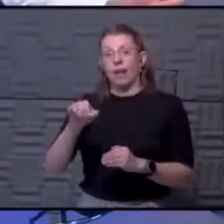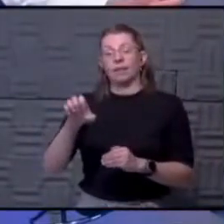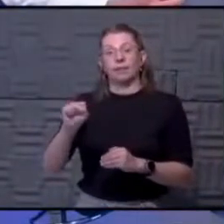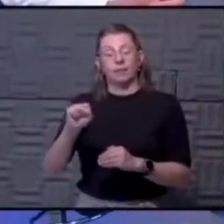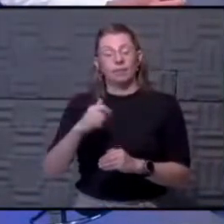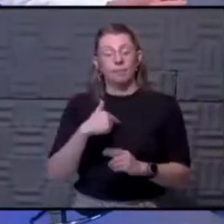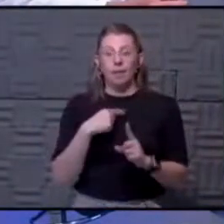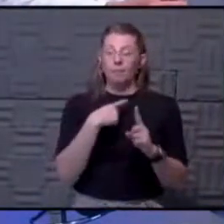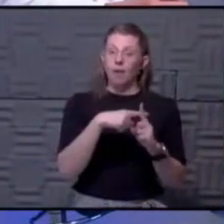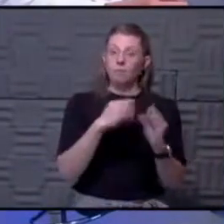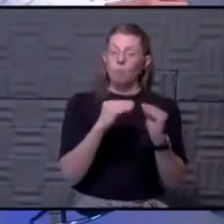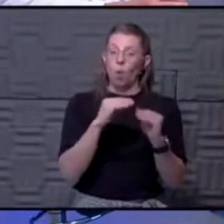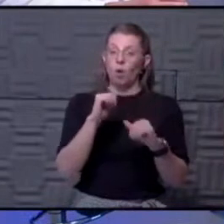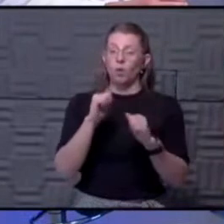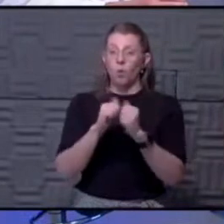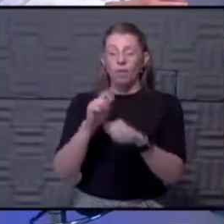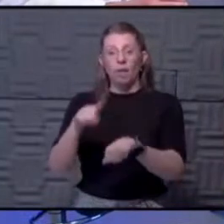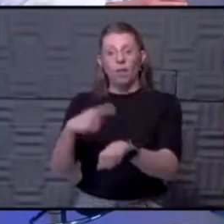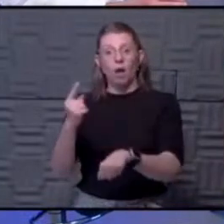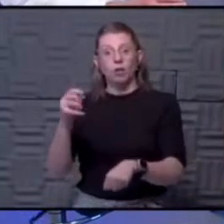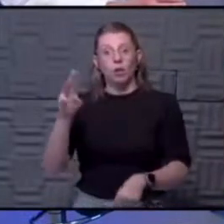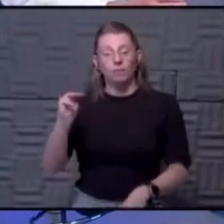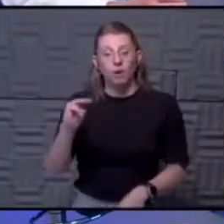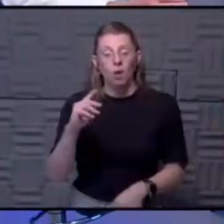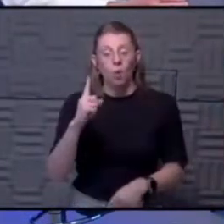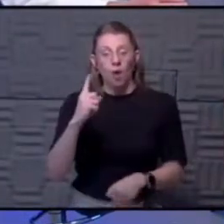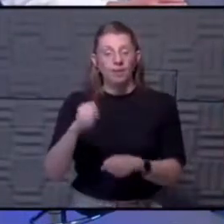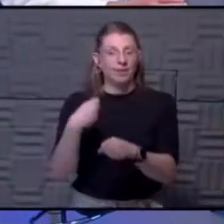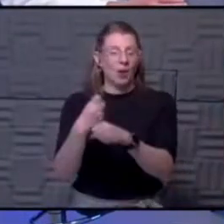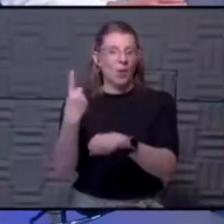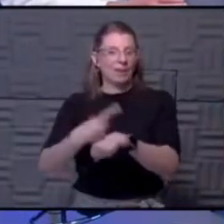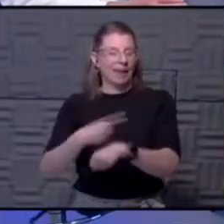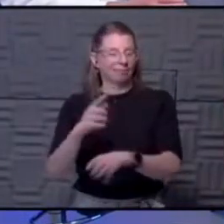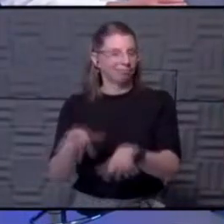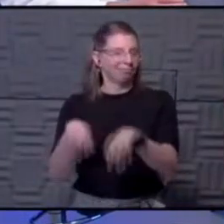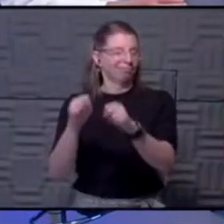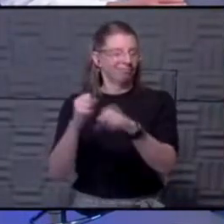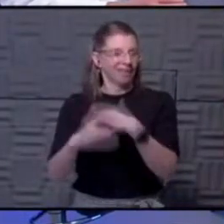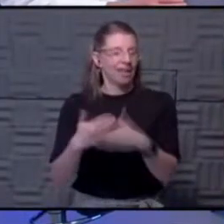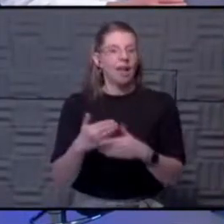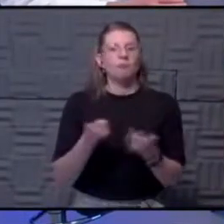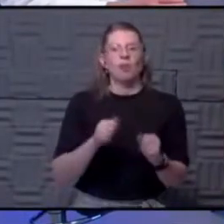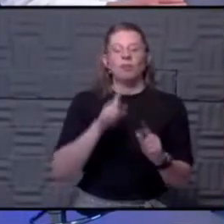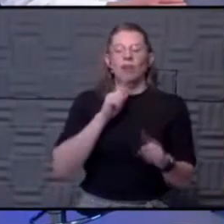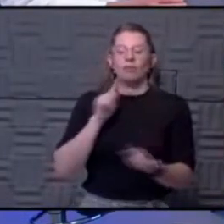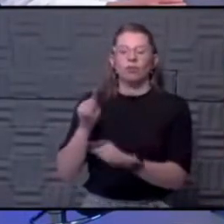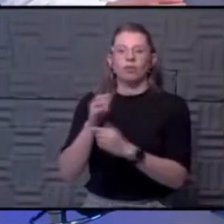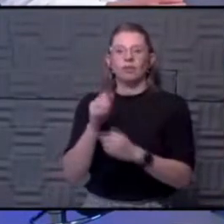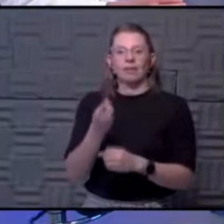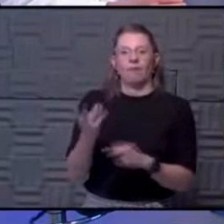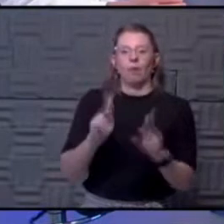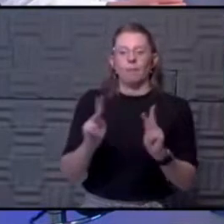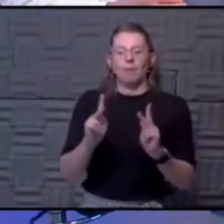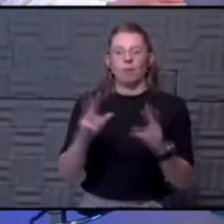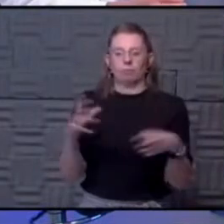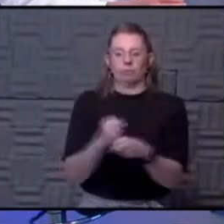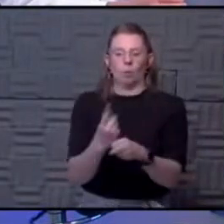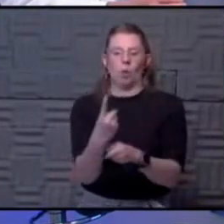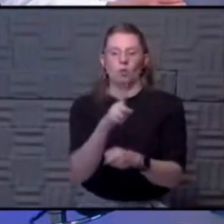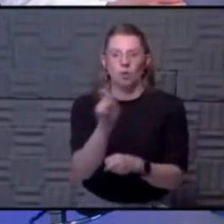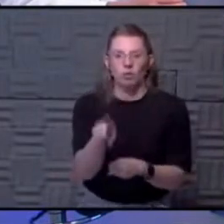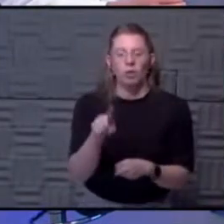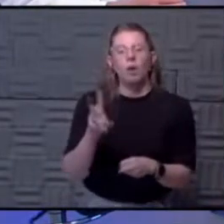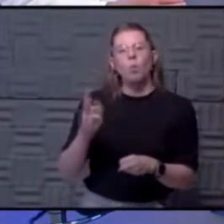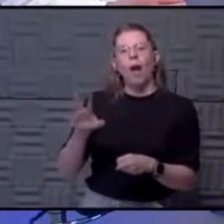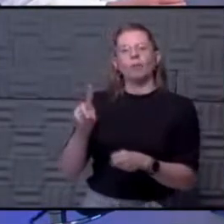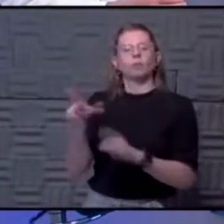you go. Okay, that did take a year and a day. All right, last question. Last question, and I'm trying to answer several people's question in one. And Dr. Wild, you had mentioned